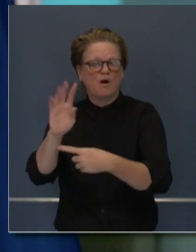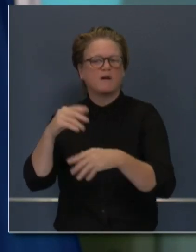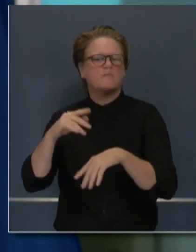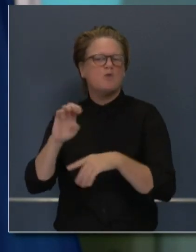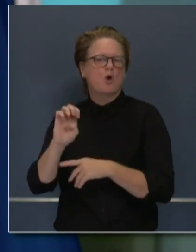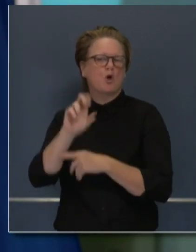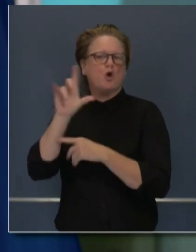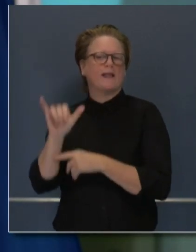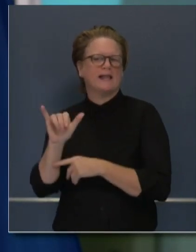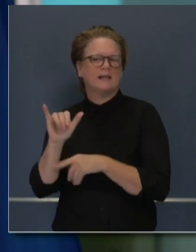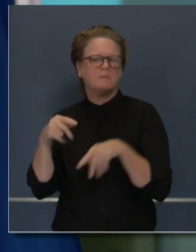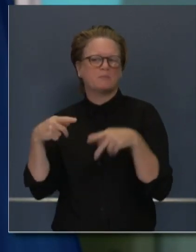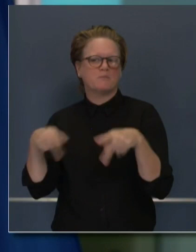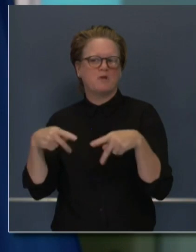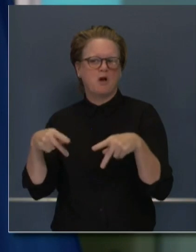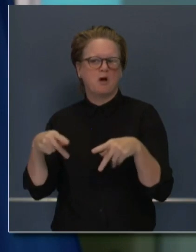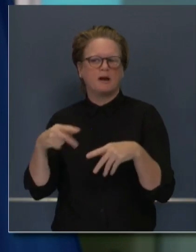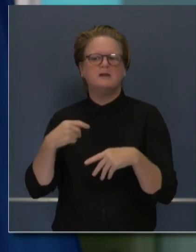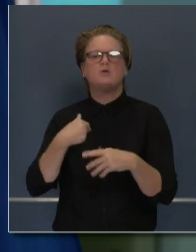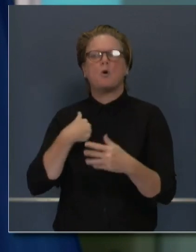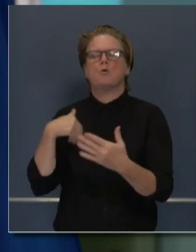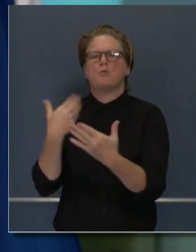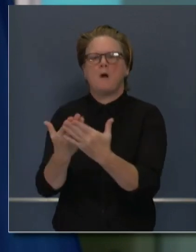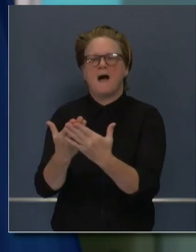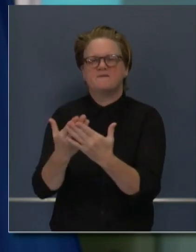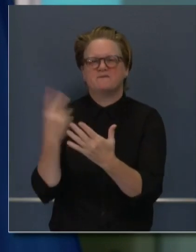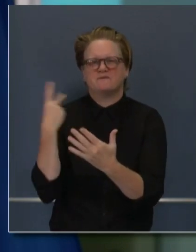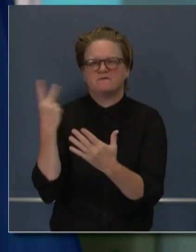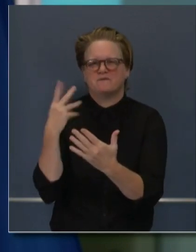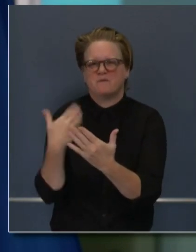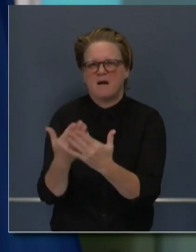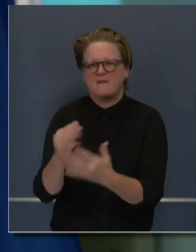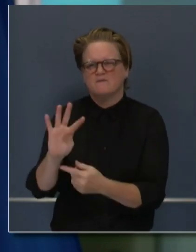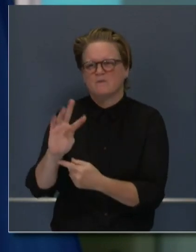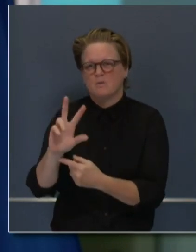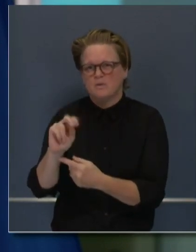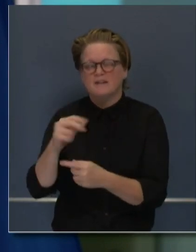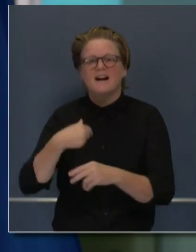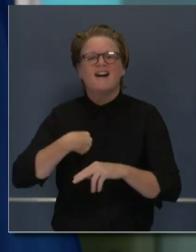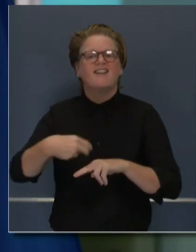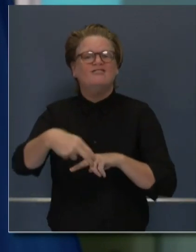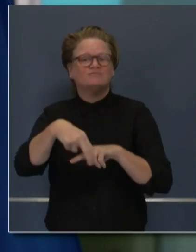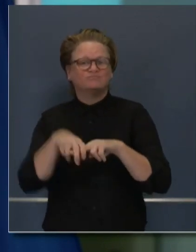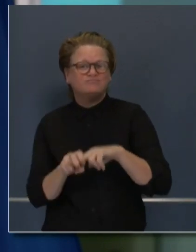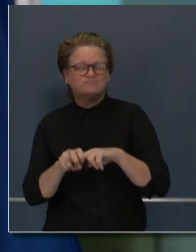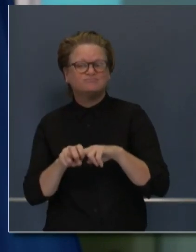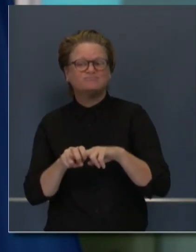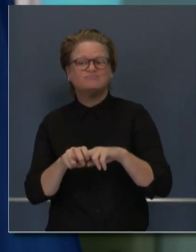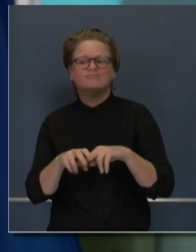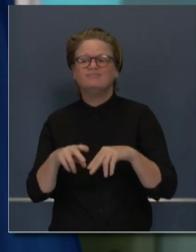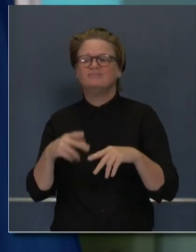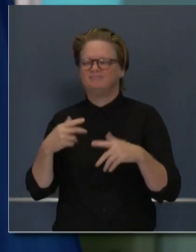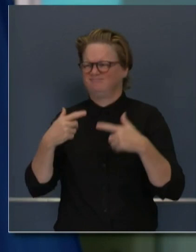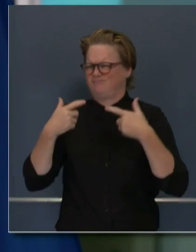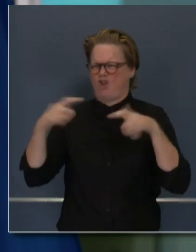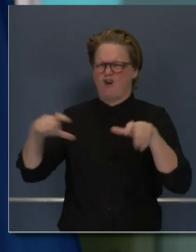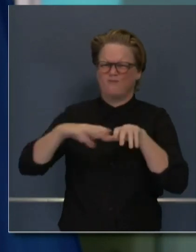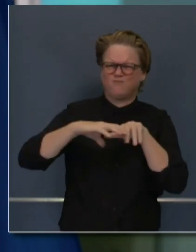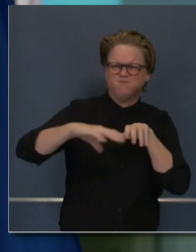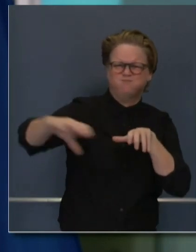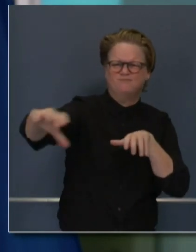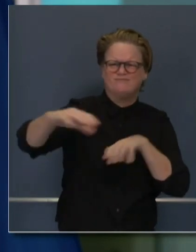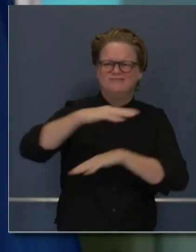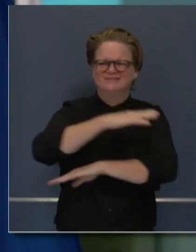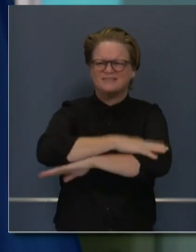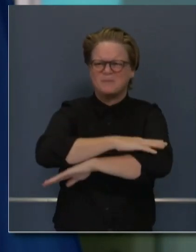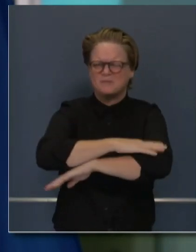there a little bit late at 4:30, and as soon as I sat down at the larger table, I realized it was a little larger group than